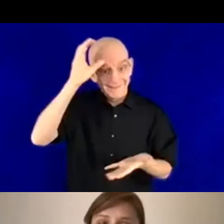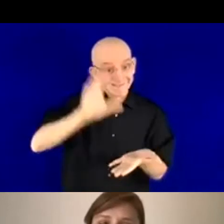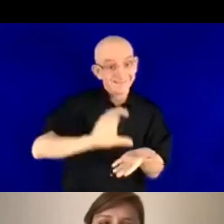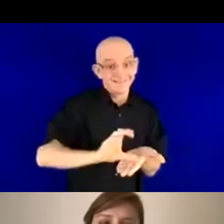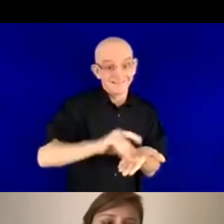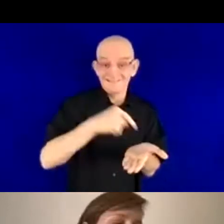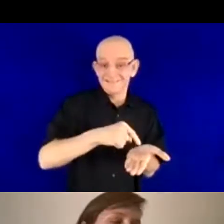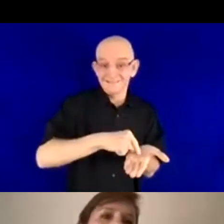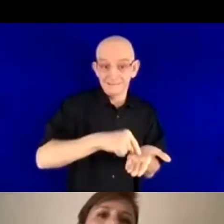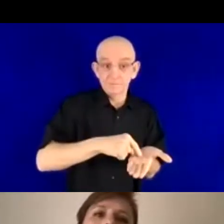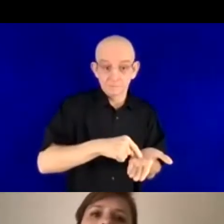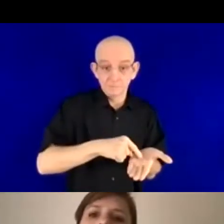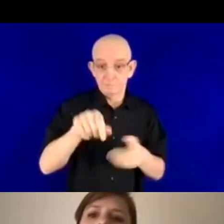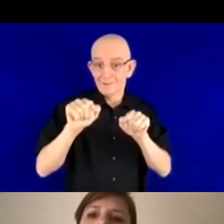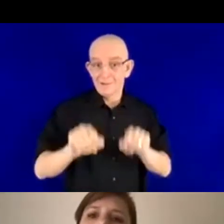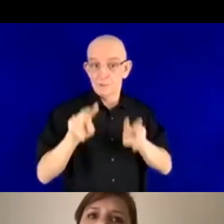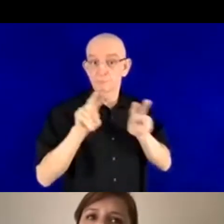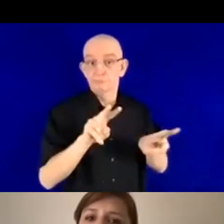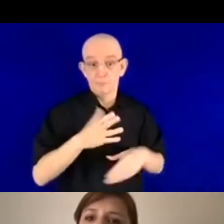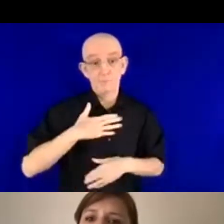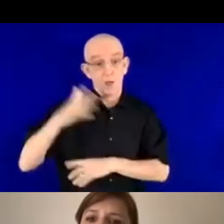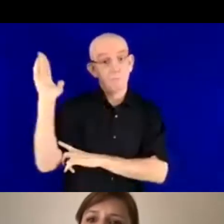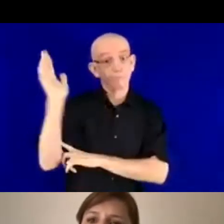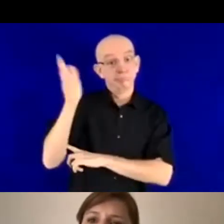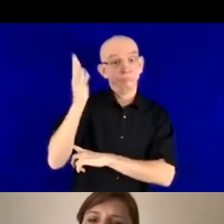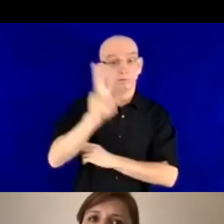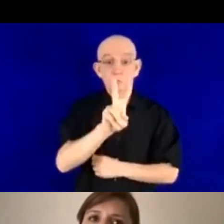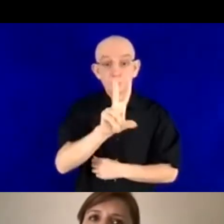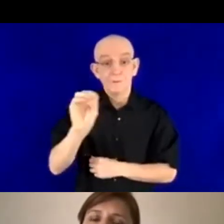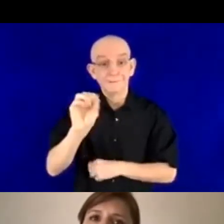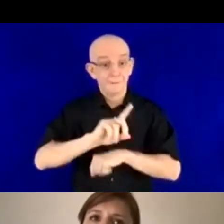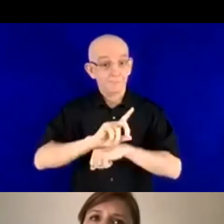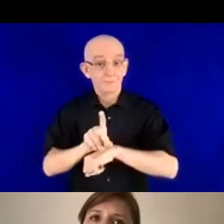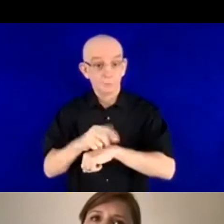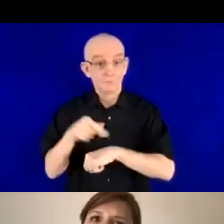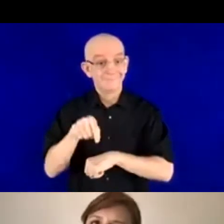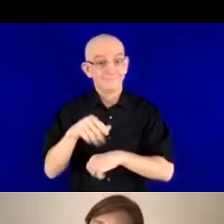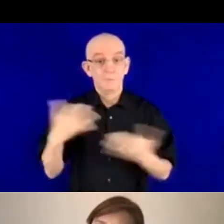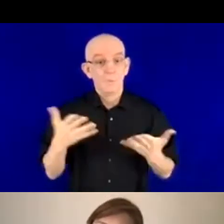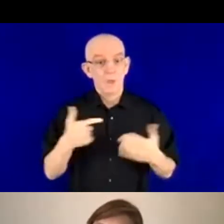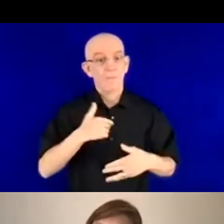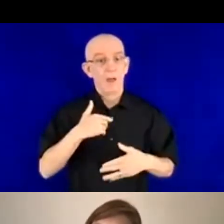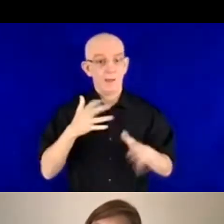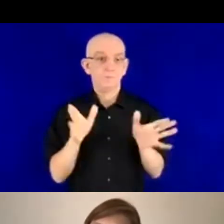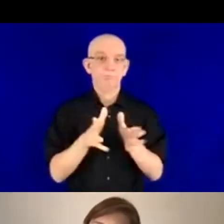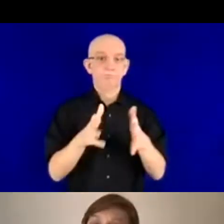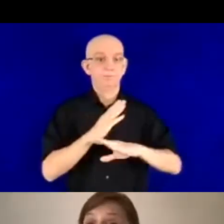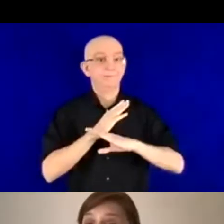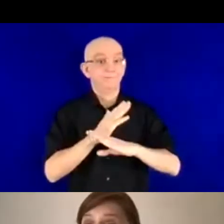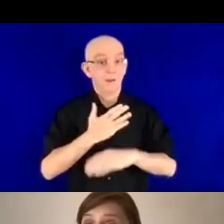today. Today, I actually want to focus on what the benefits are